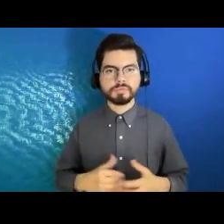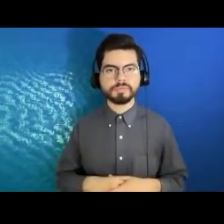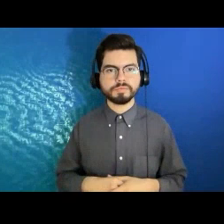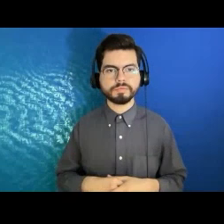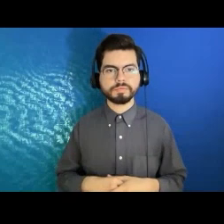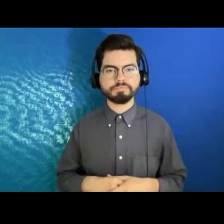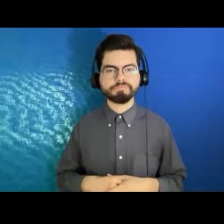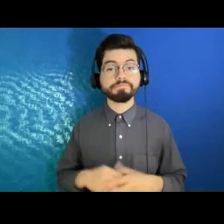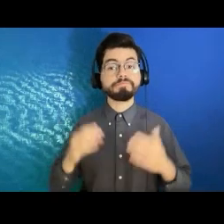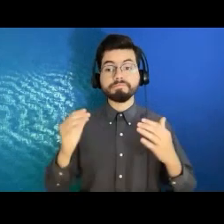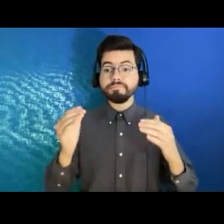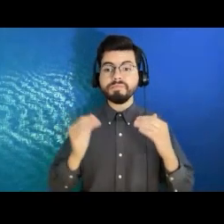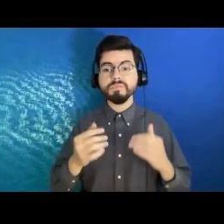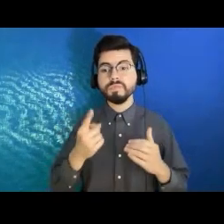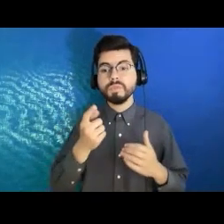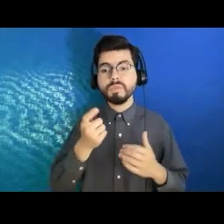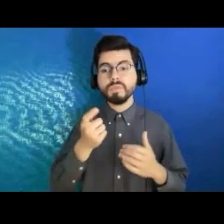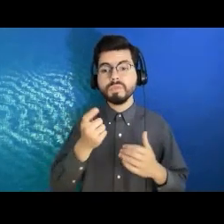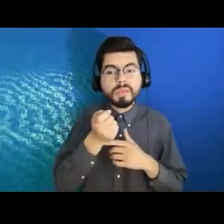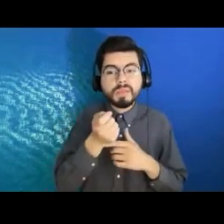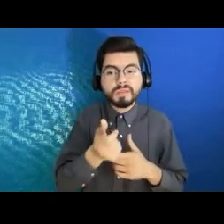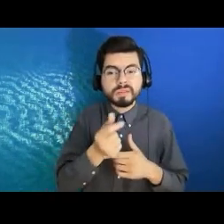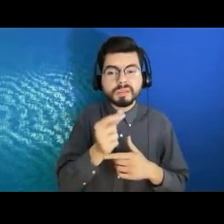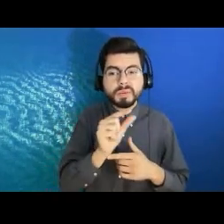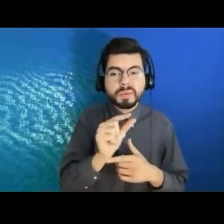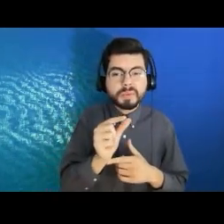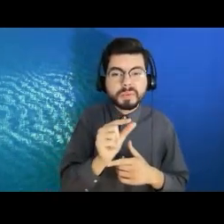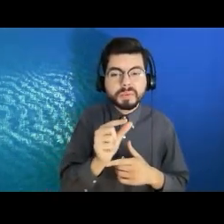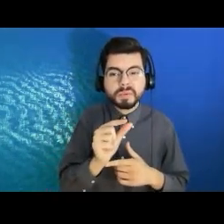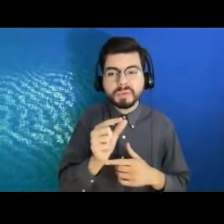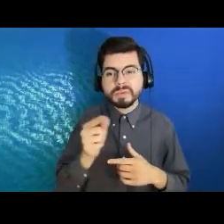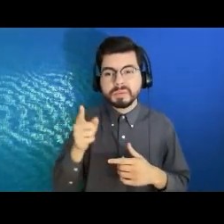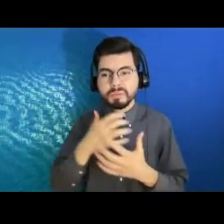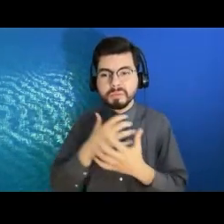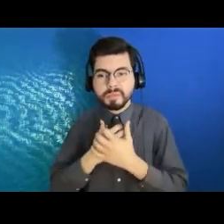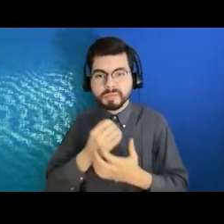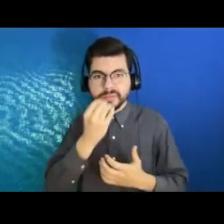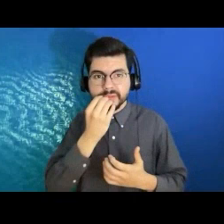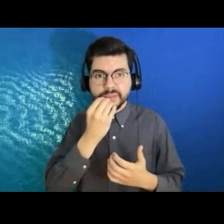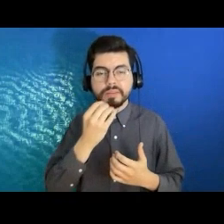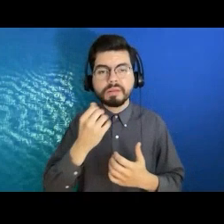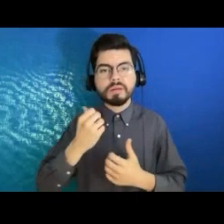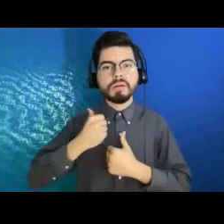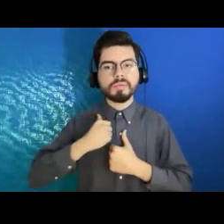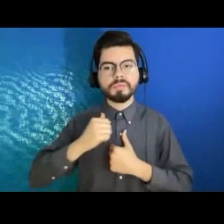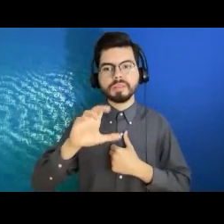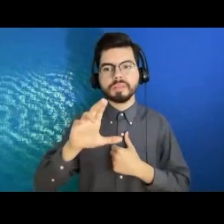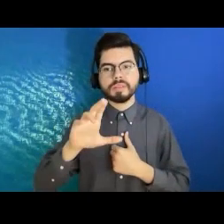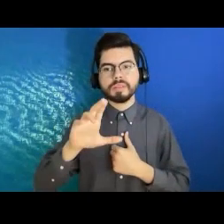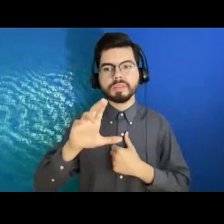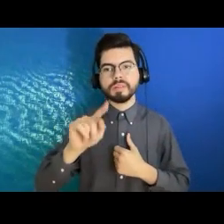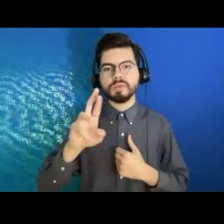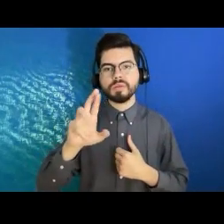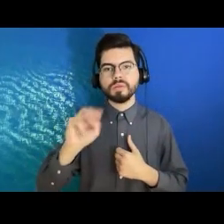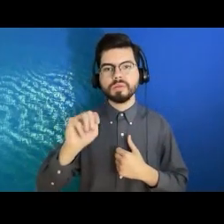Another one of the little foods bears eat is army cutworm moths. This is actually the highest quality food in the Yellowstone